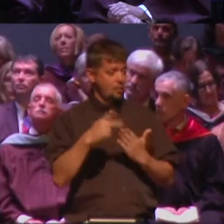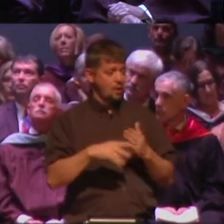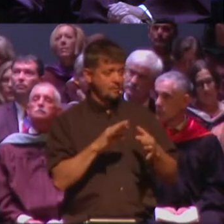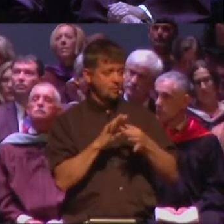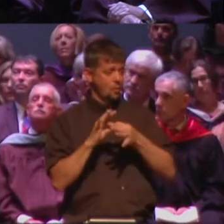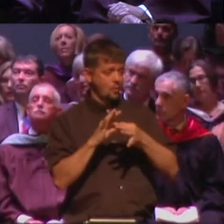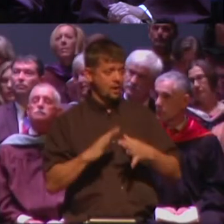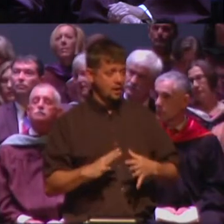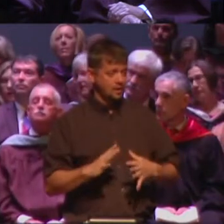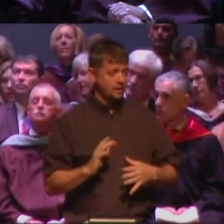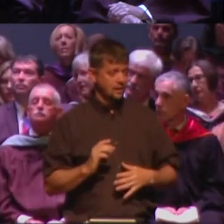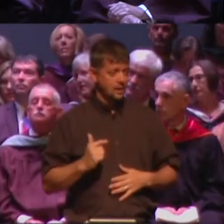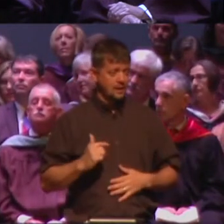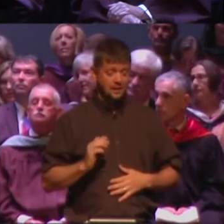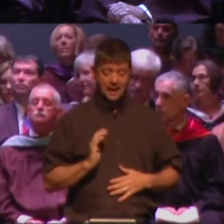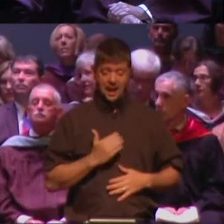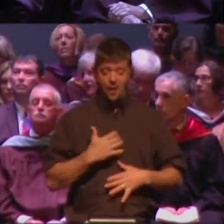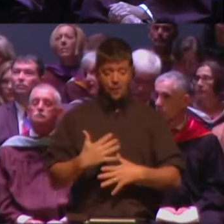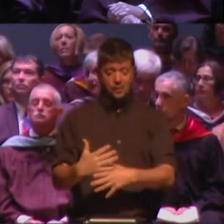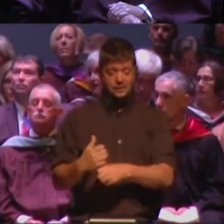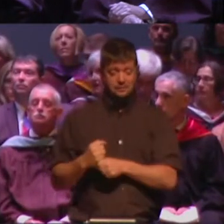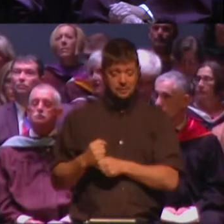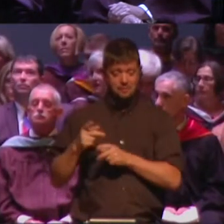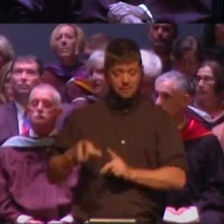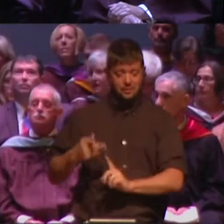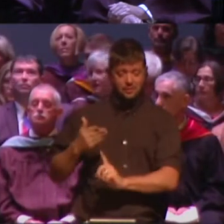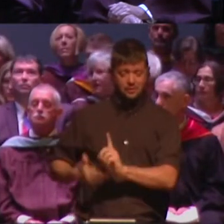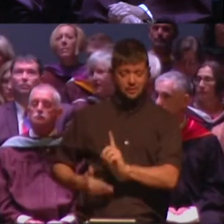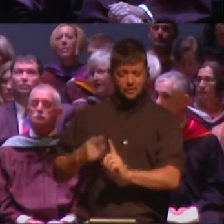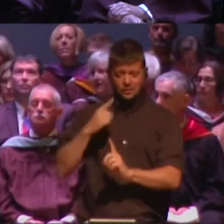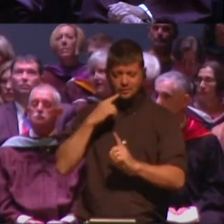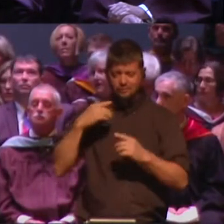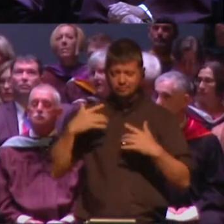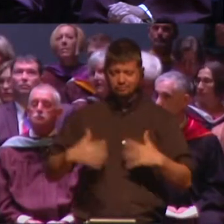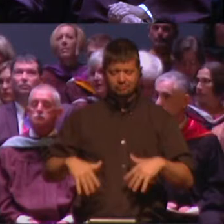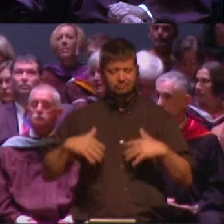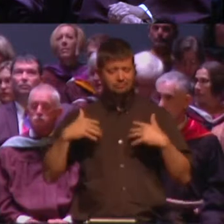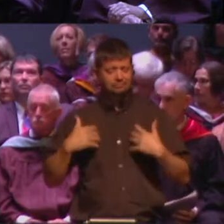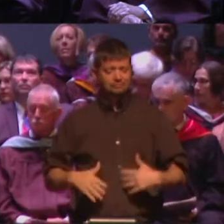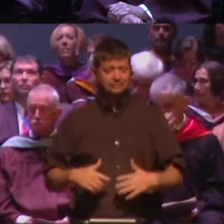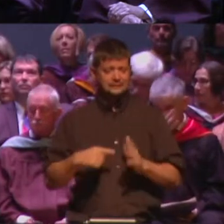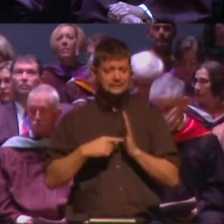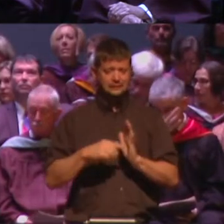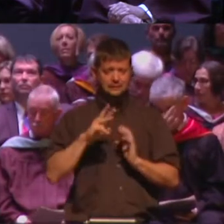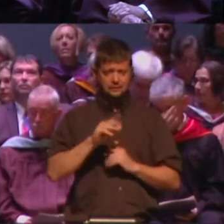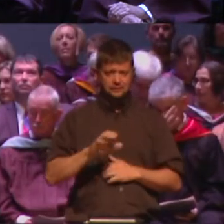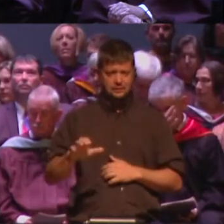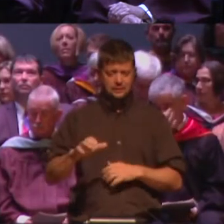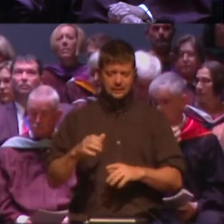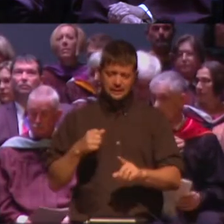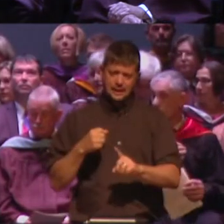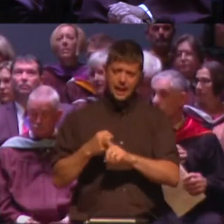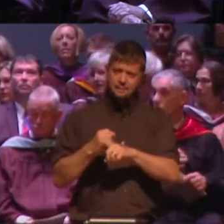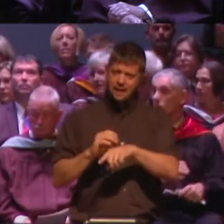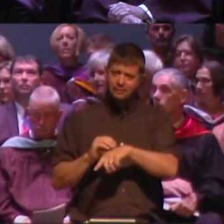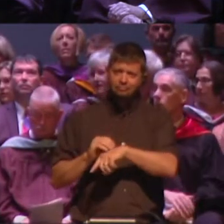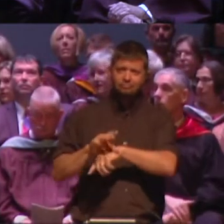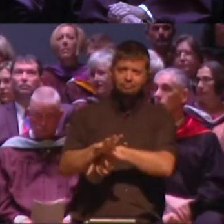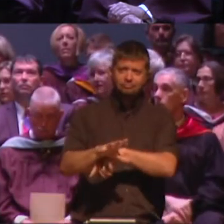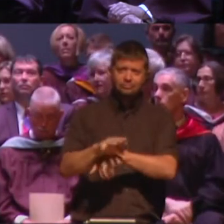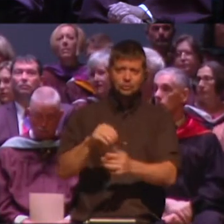coordinator, our recipient has been a shining example of how WPCC faculty impact both students and the